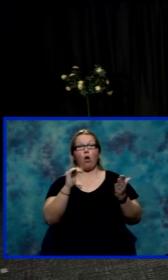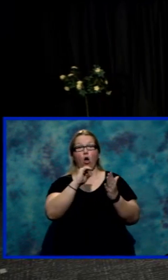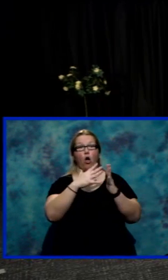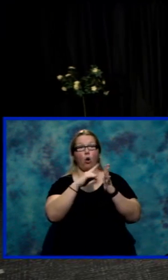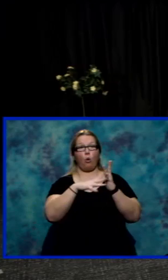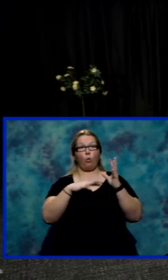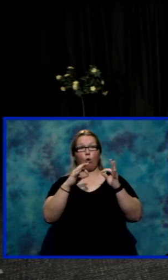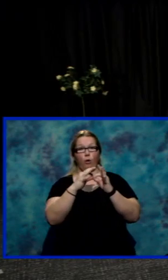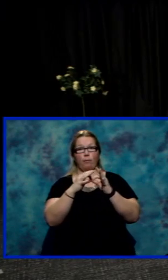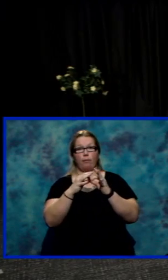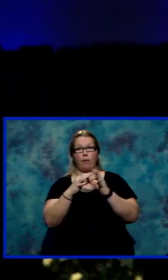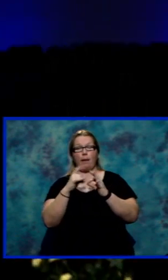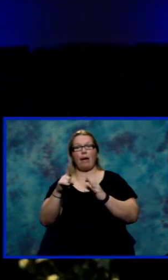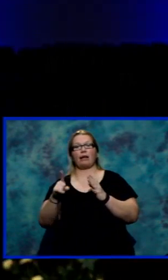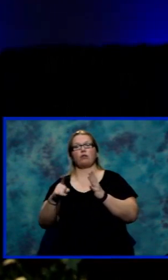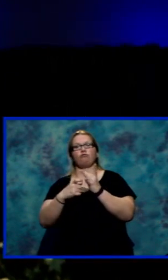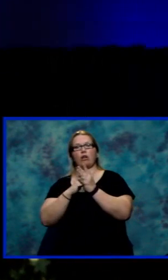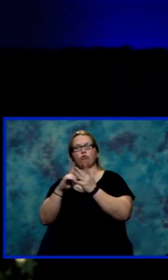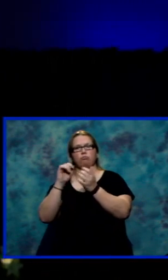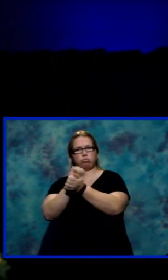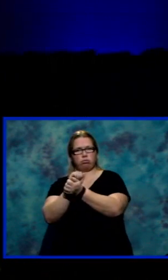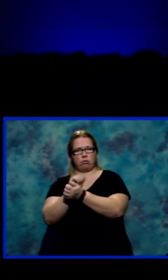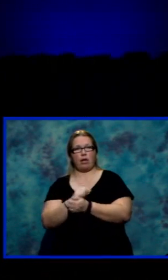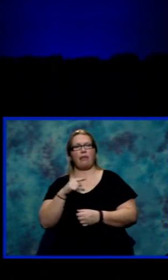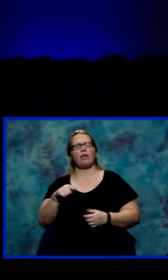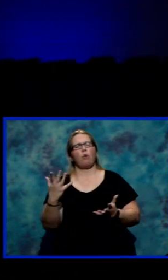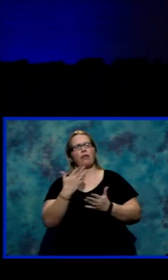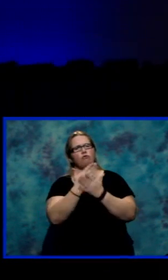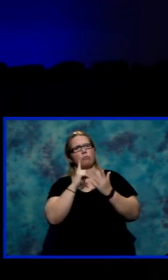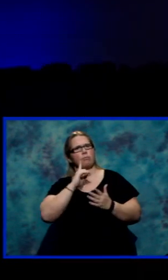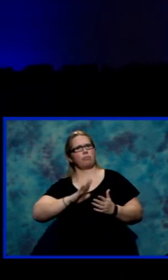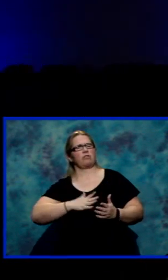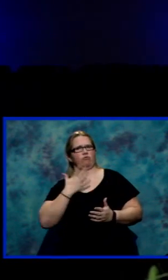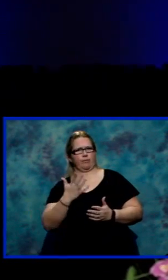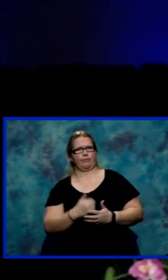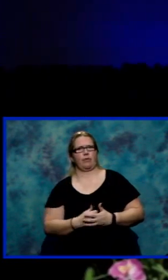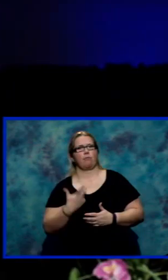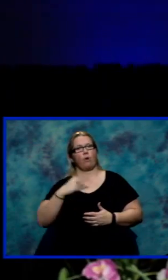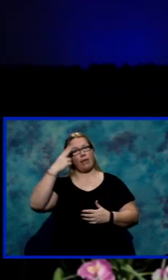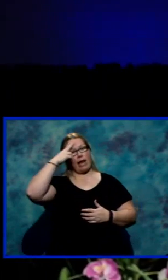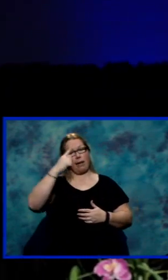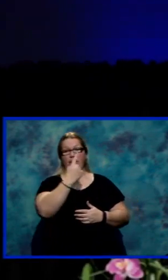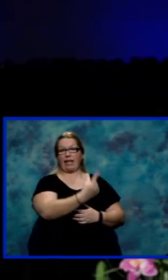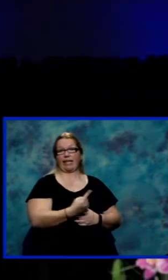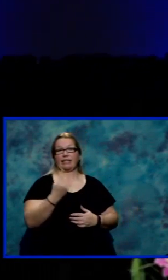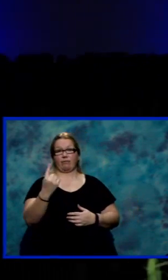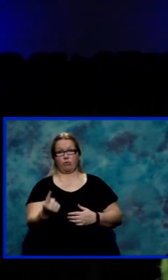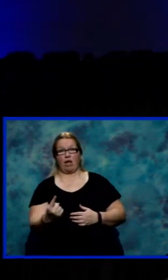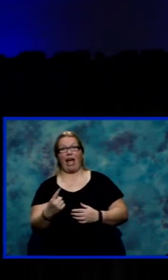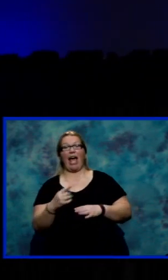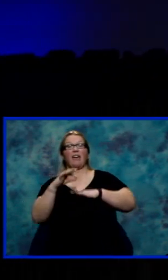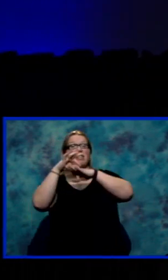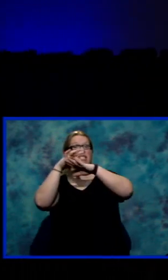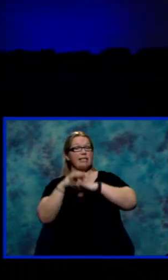Rachel was barren. And this is where the story becomes quite interesting. Because the names of the individuals of the sons that